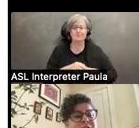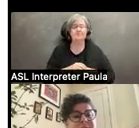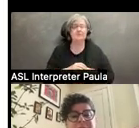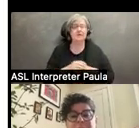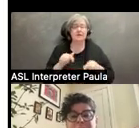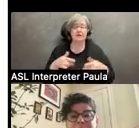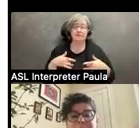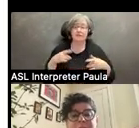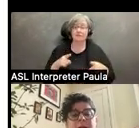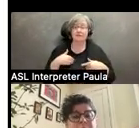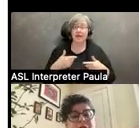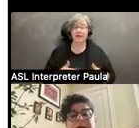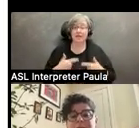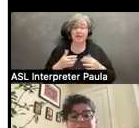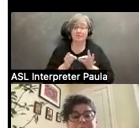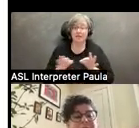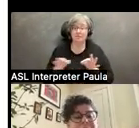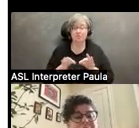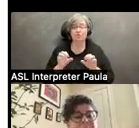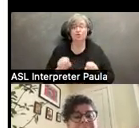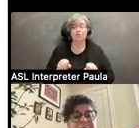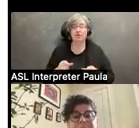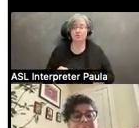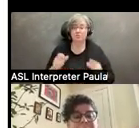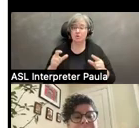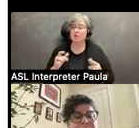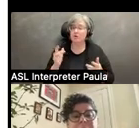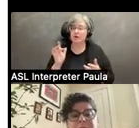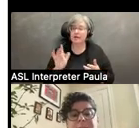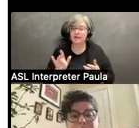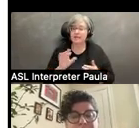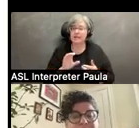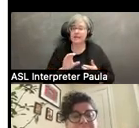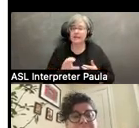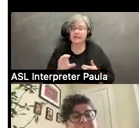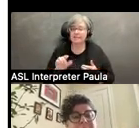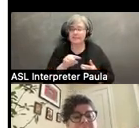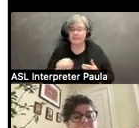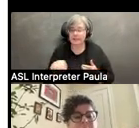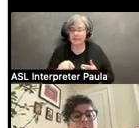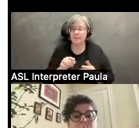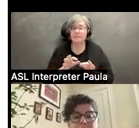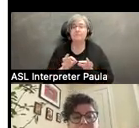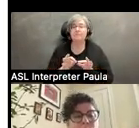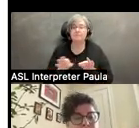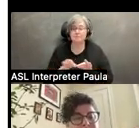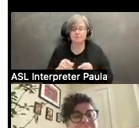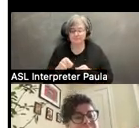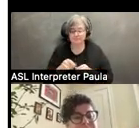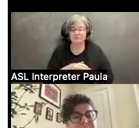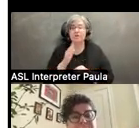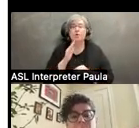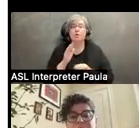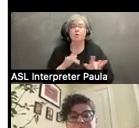event features live captioning. You can access this feature by clicking caption at the bottom of your screen. We are recording